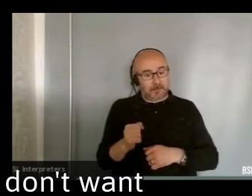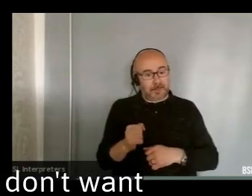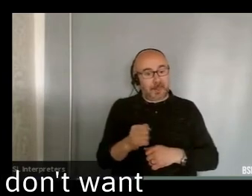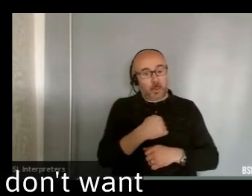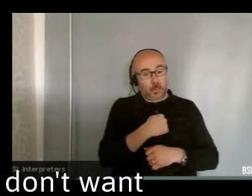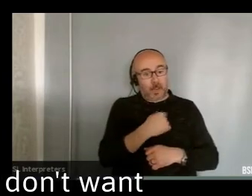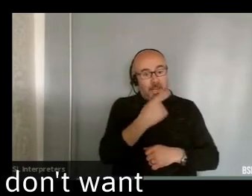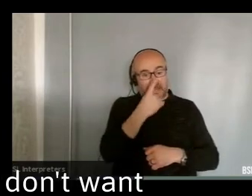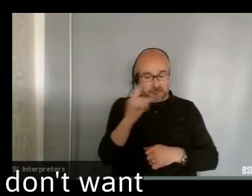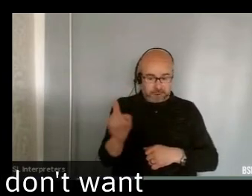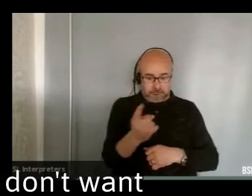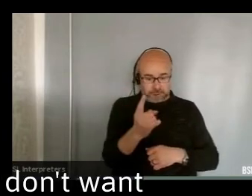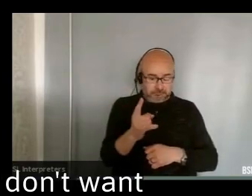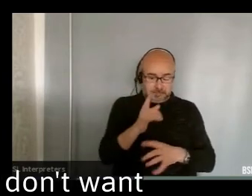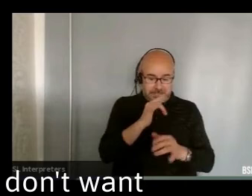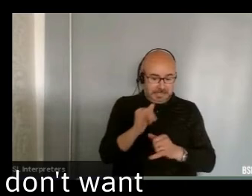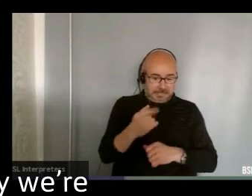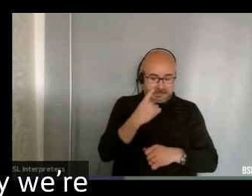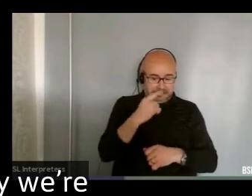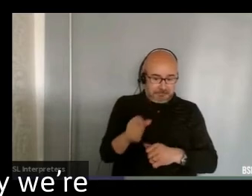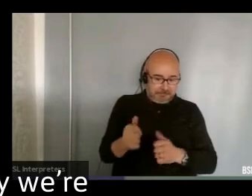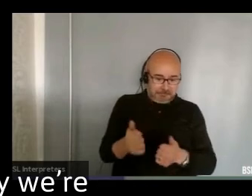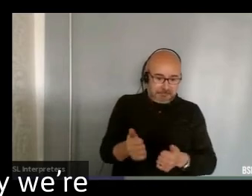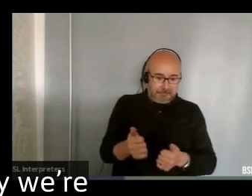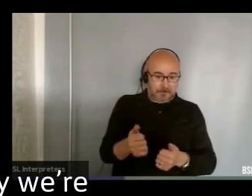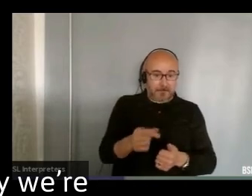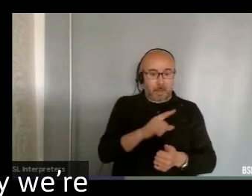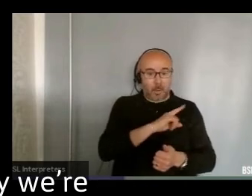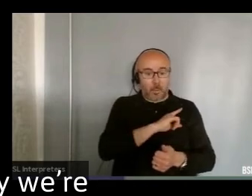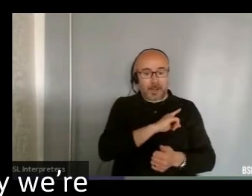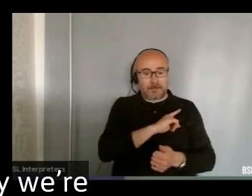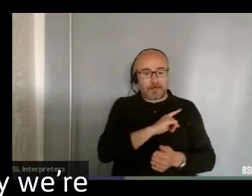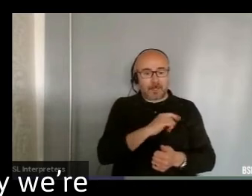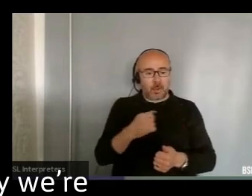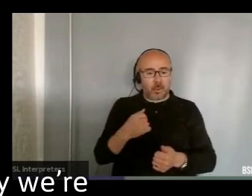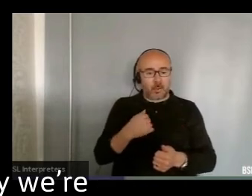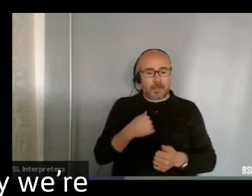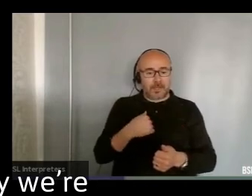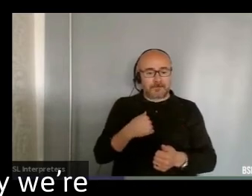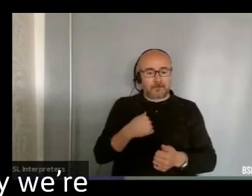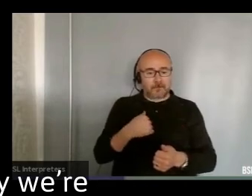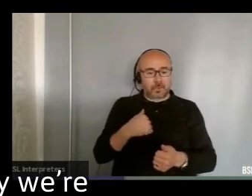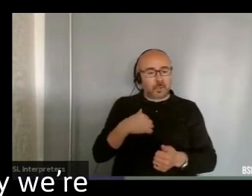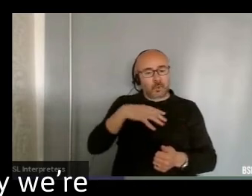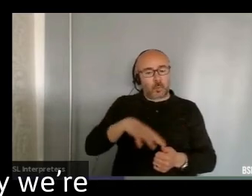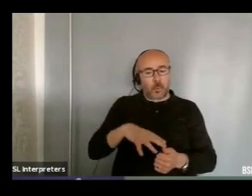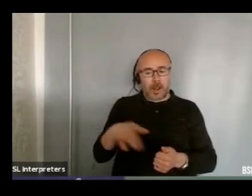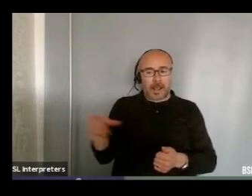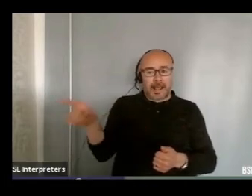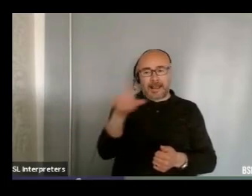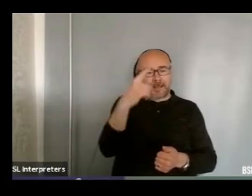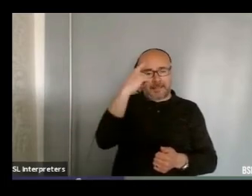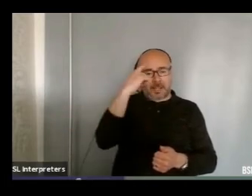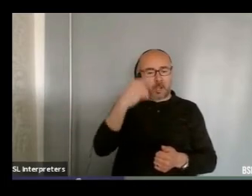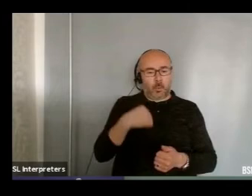test that, because what we don't want to do is we don't want the dementia community as it stands to feel that, in some way we're making a big transition away from that. We're